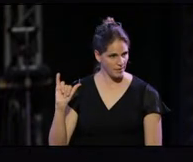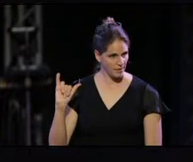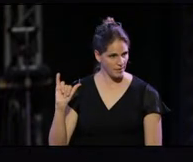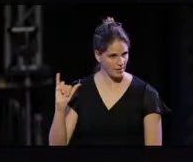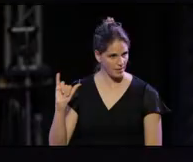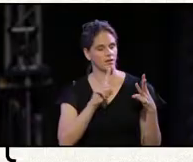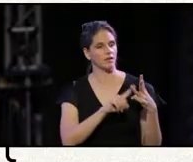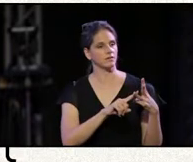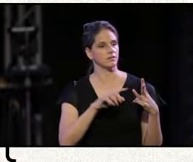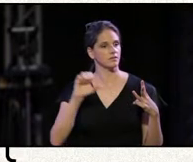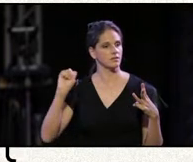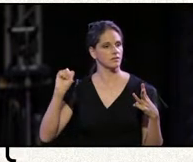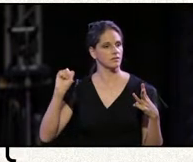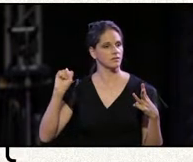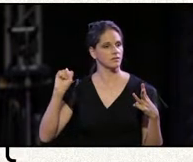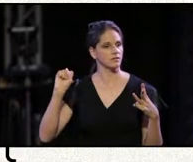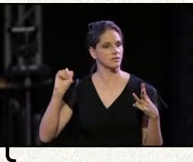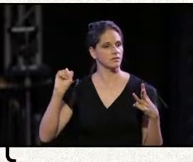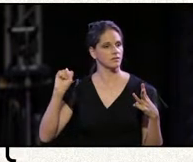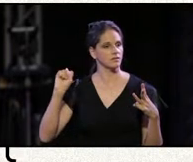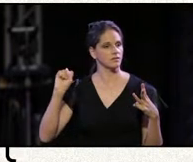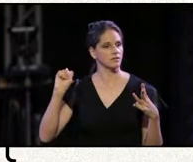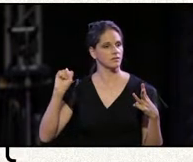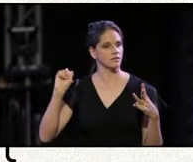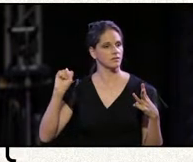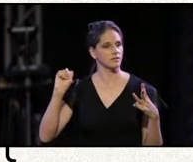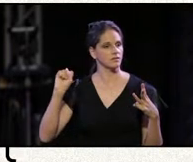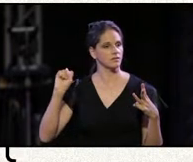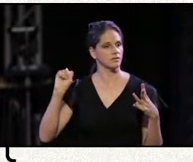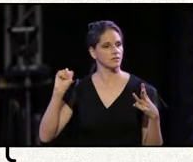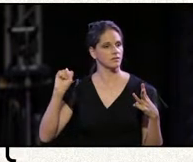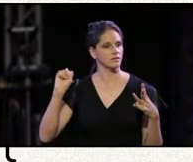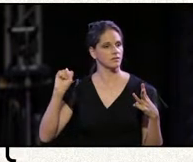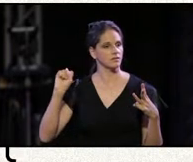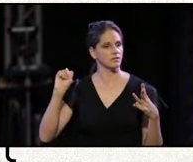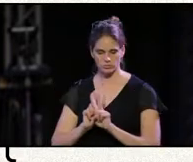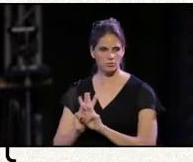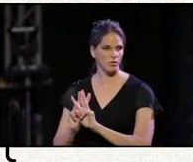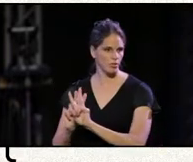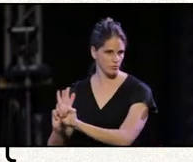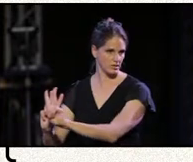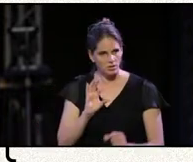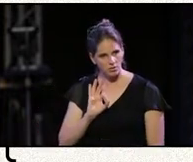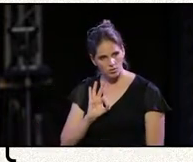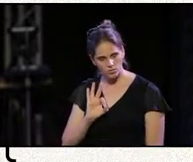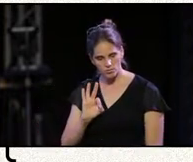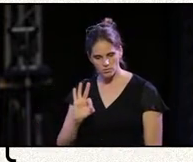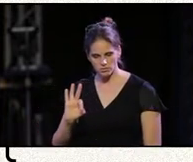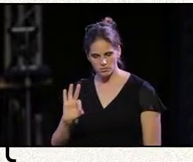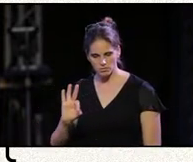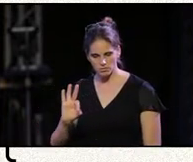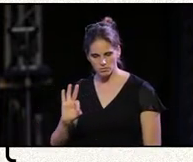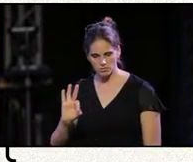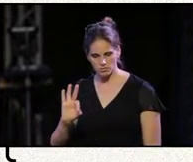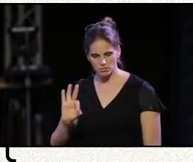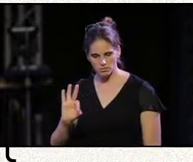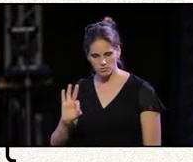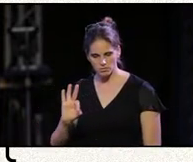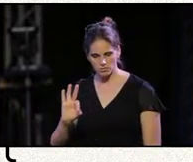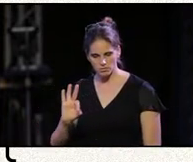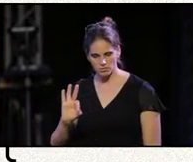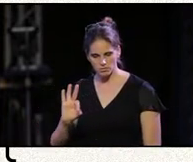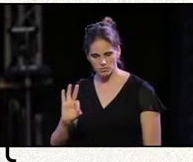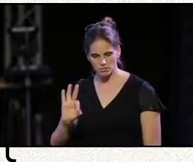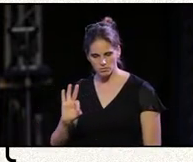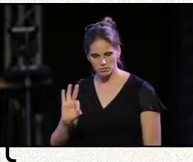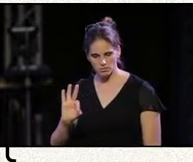so that they might go to and anoint Jesus' body. Very early on the first day of the entrance of the tomb. But